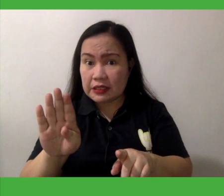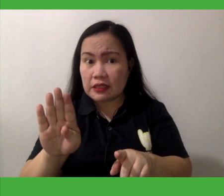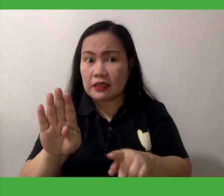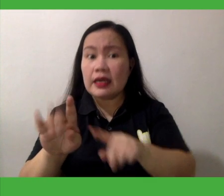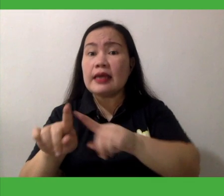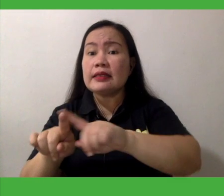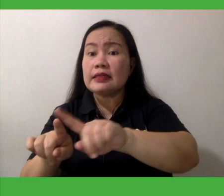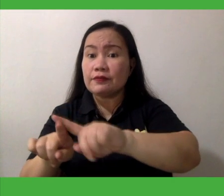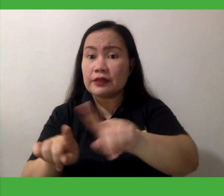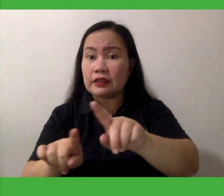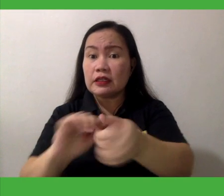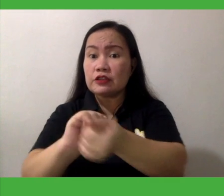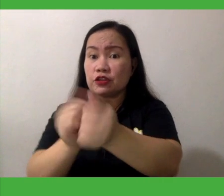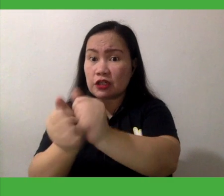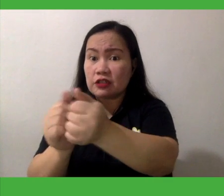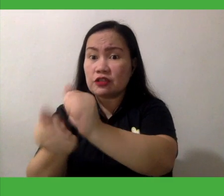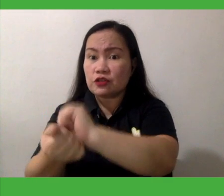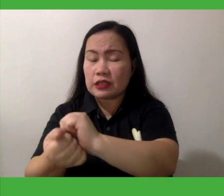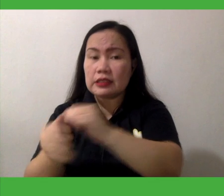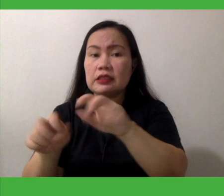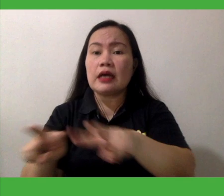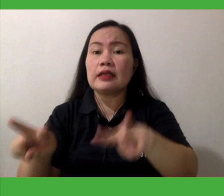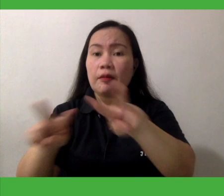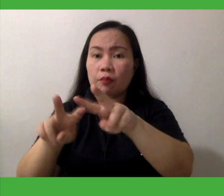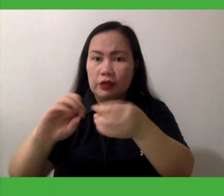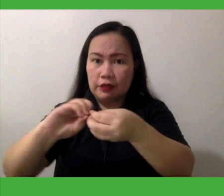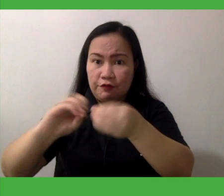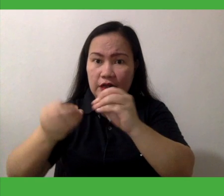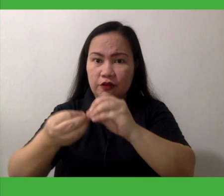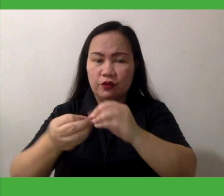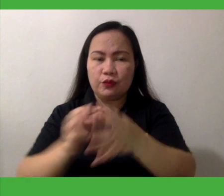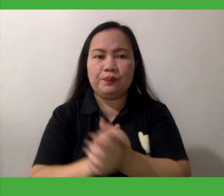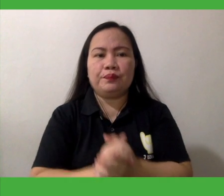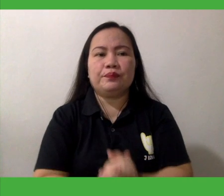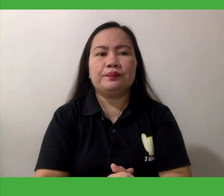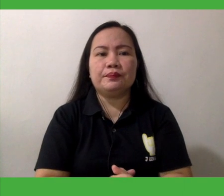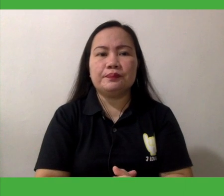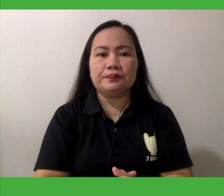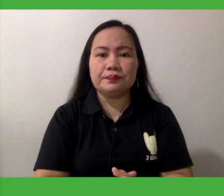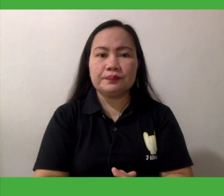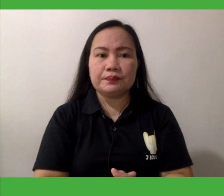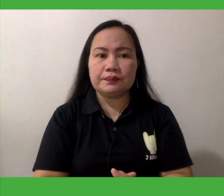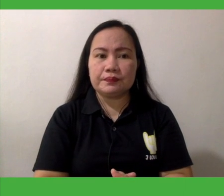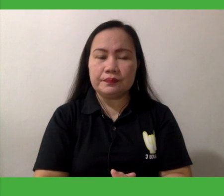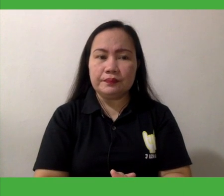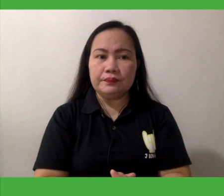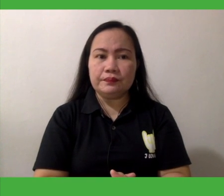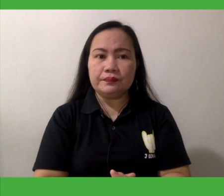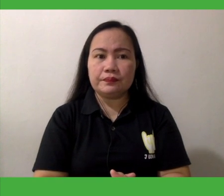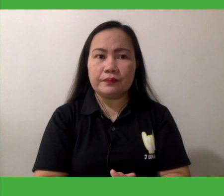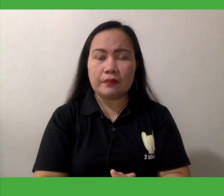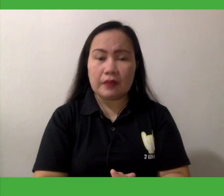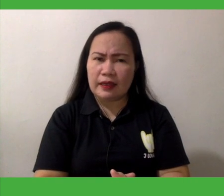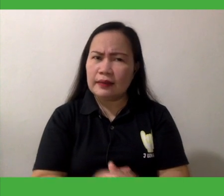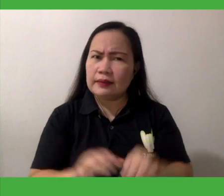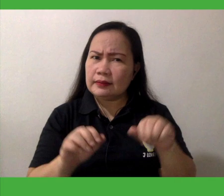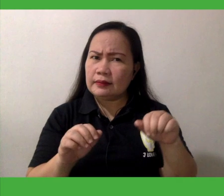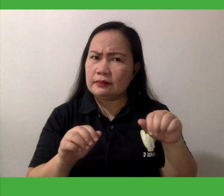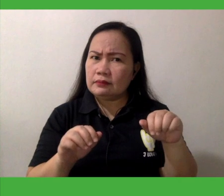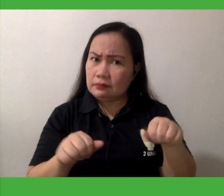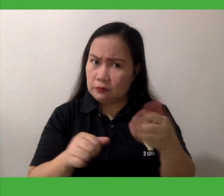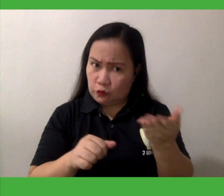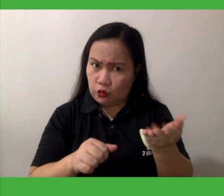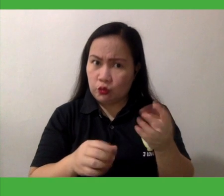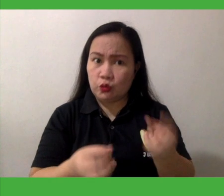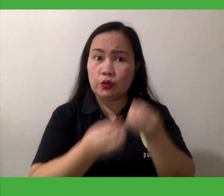different values. So, ito, pabago-bago siya. Okay? So, yun po ang difference nila. Now, can you